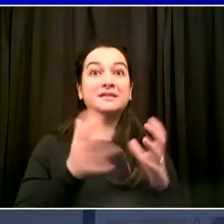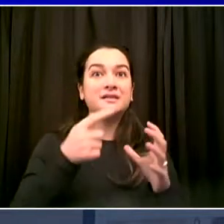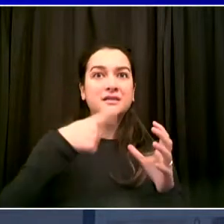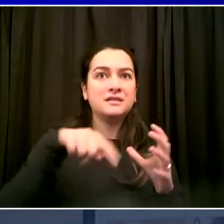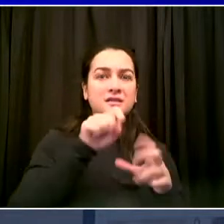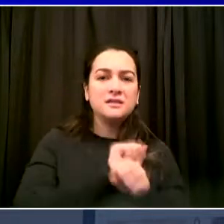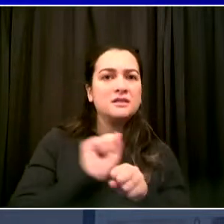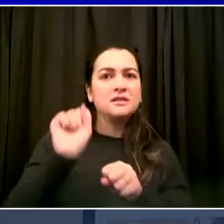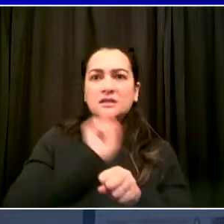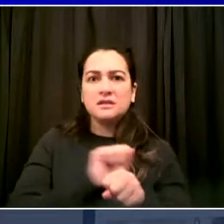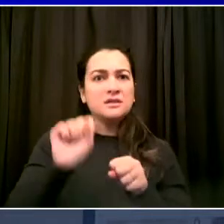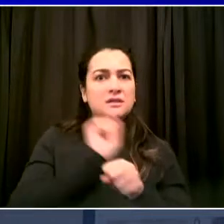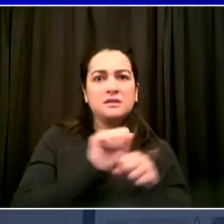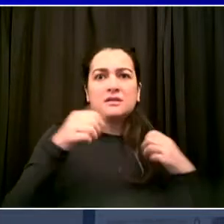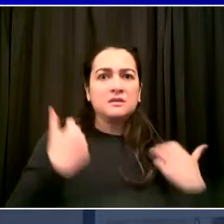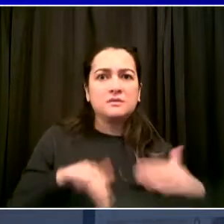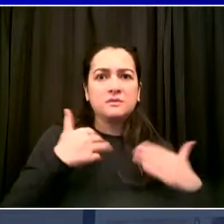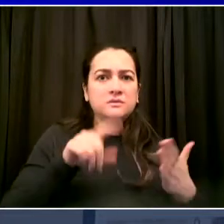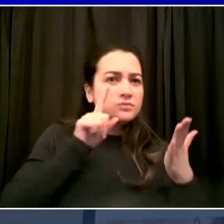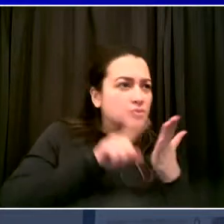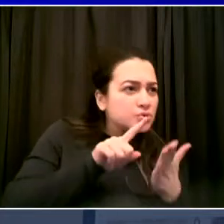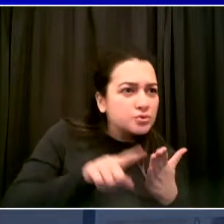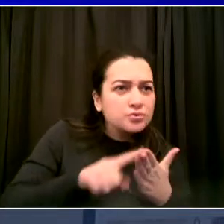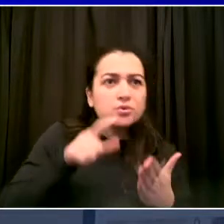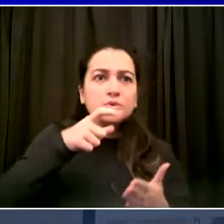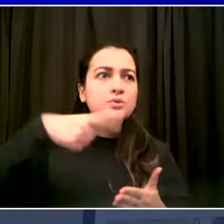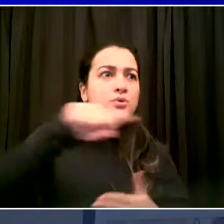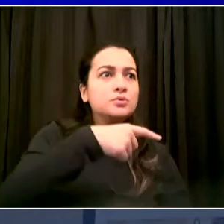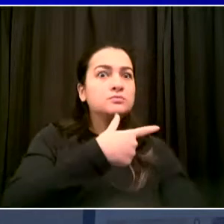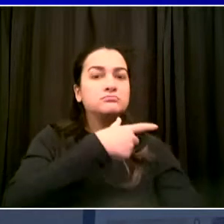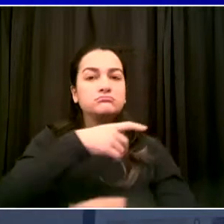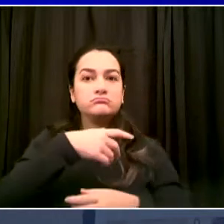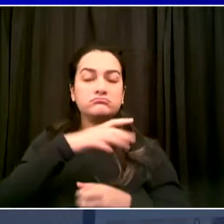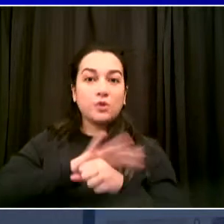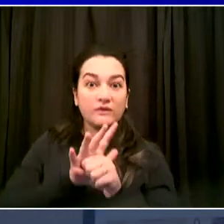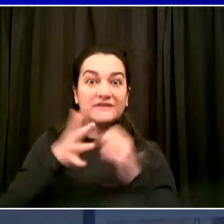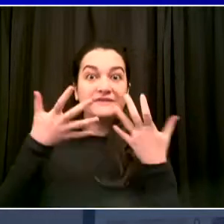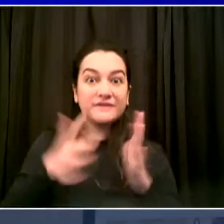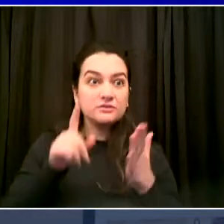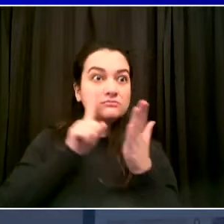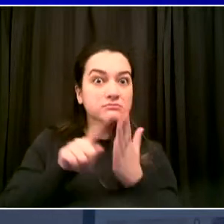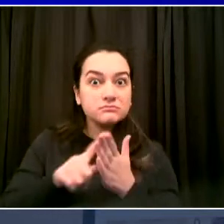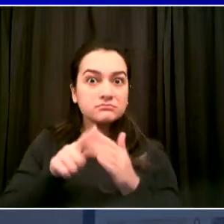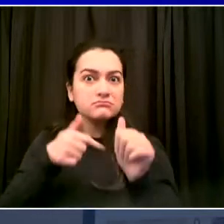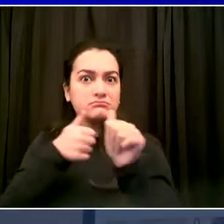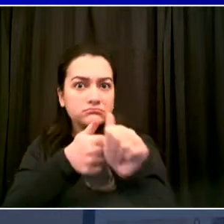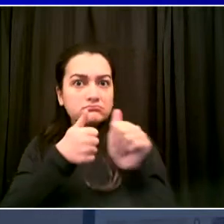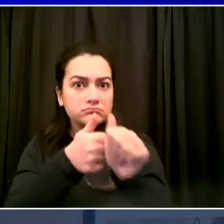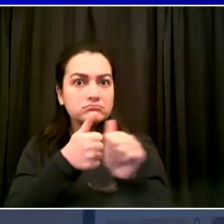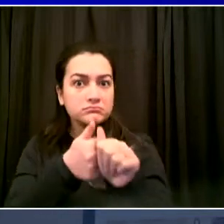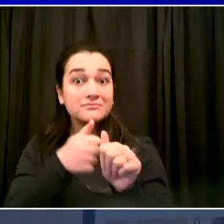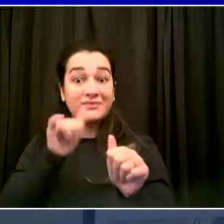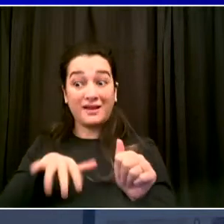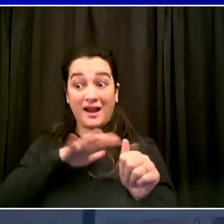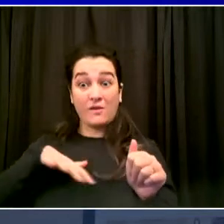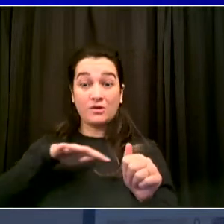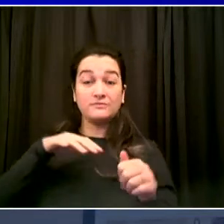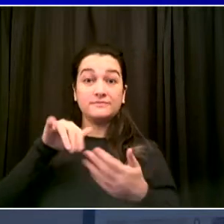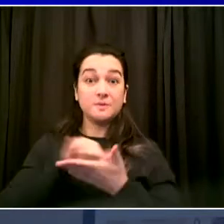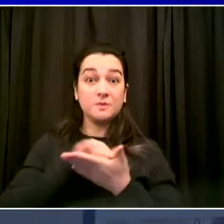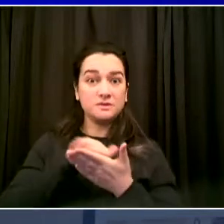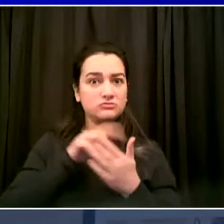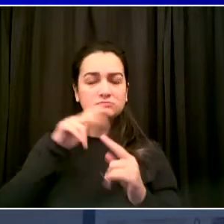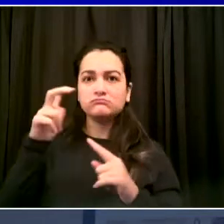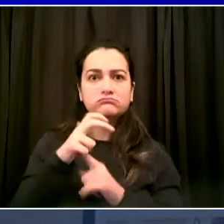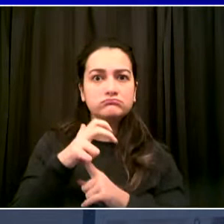the model that has really proven how powerful this approach can be, stopping thousands and thousands of infections from happening